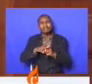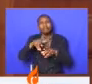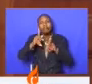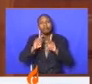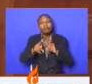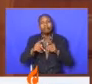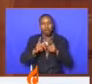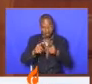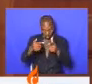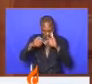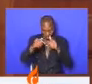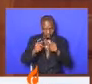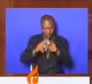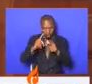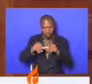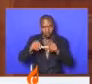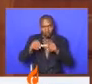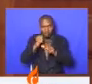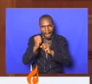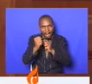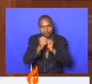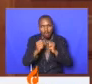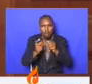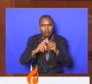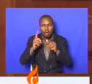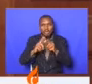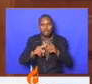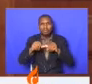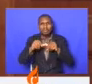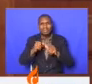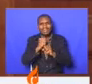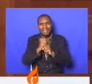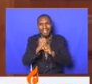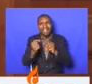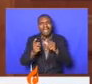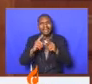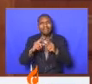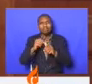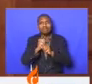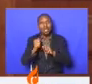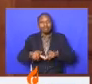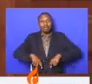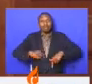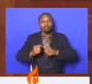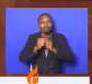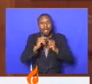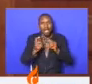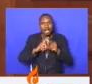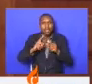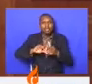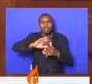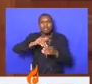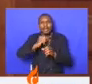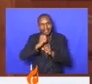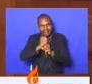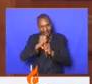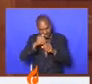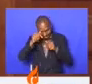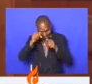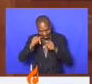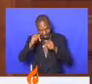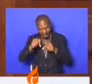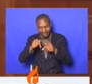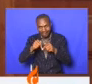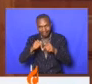just spent an hour together and already discovered some things that we can do together that above and beyond what the United States does